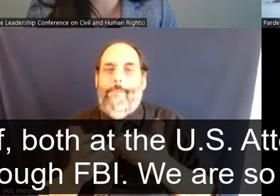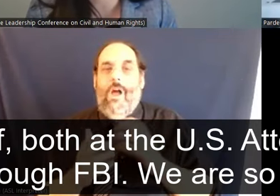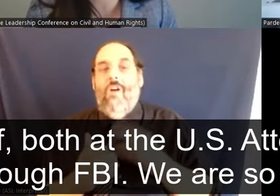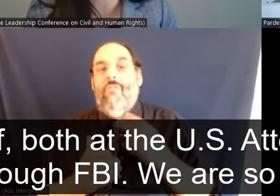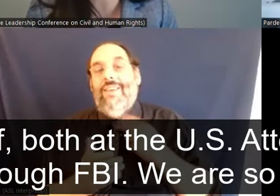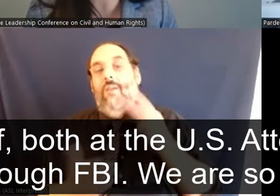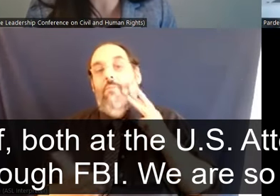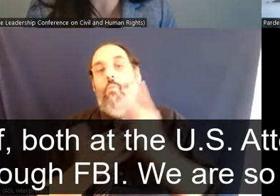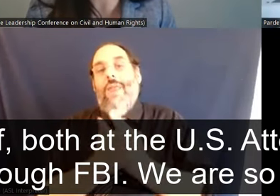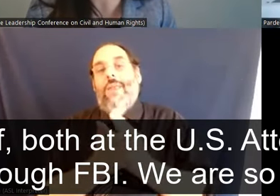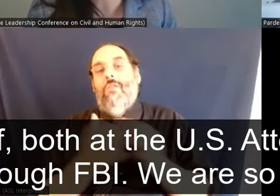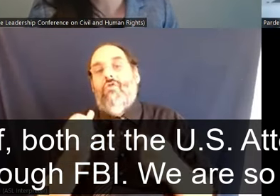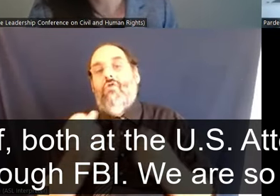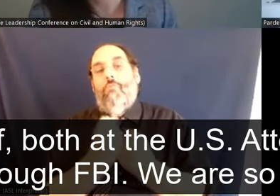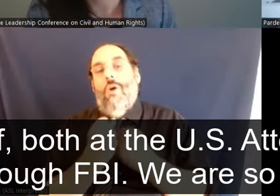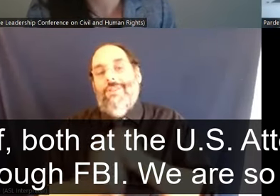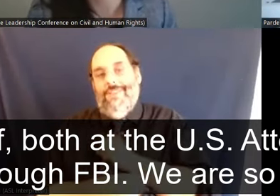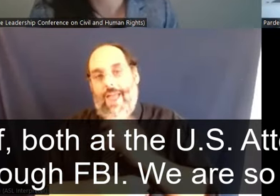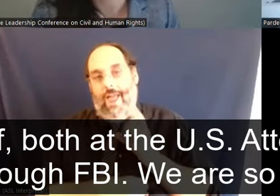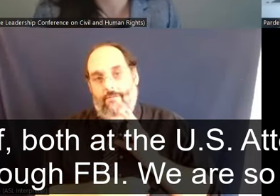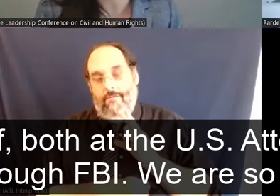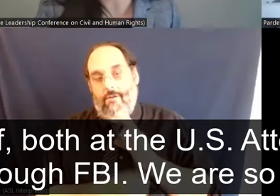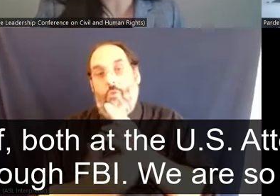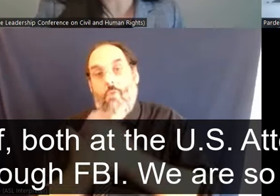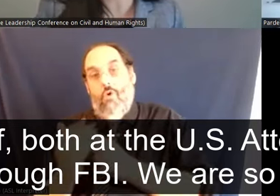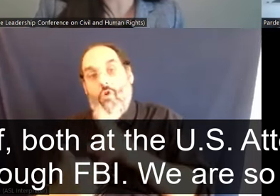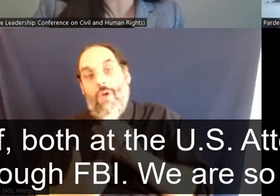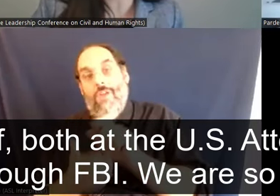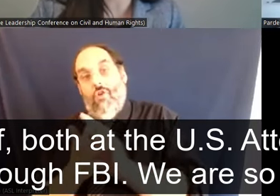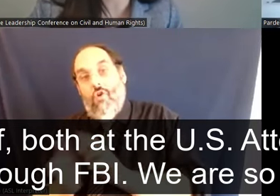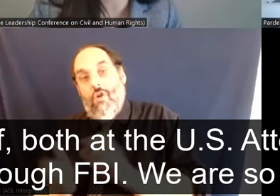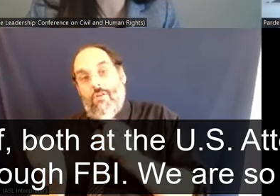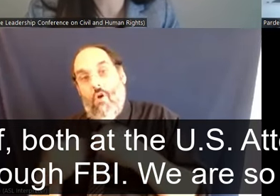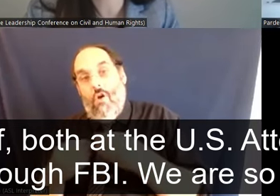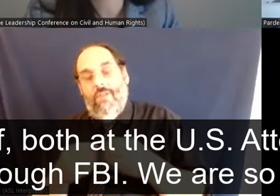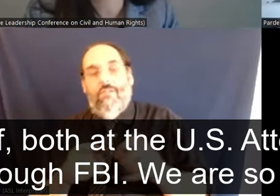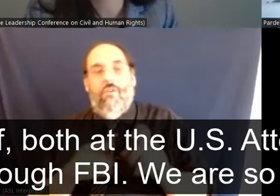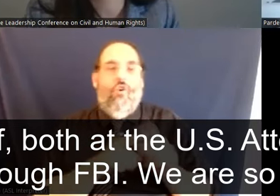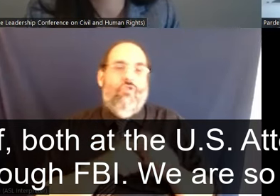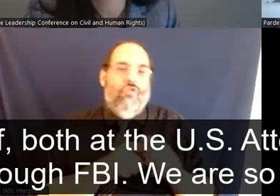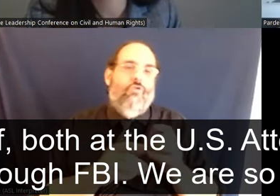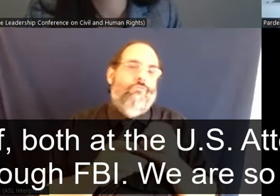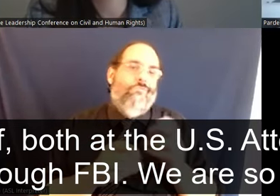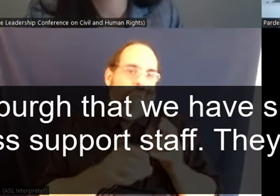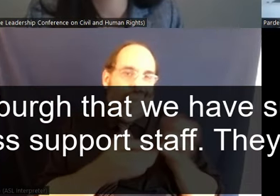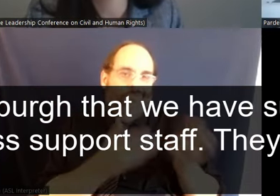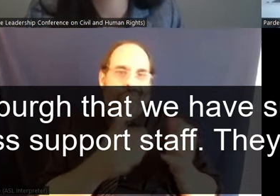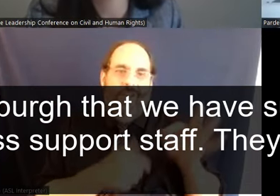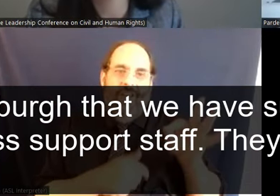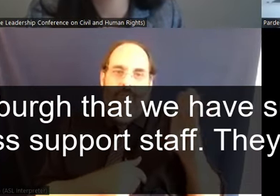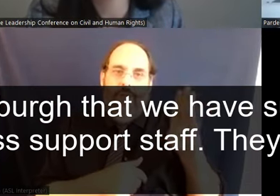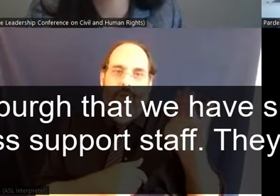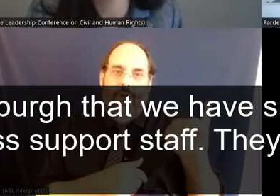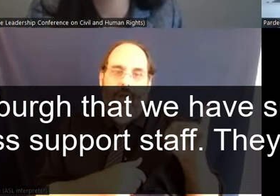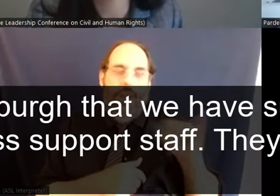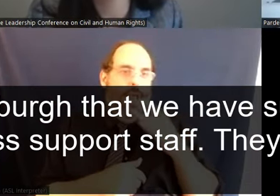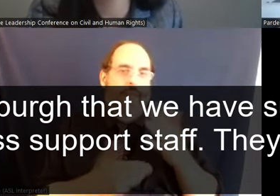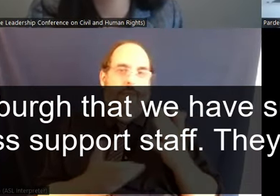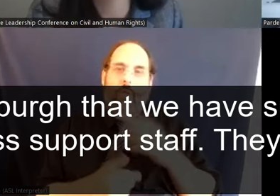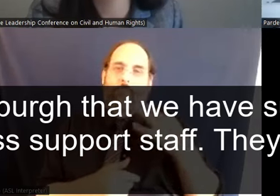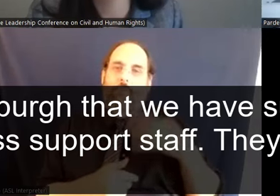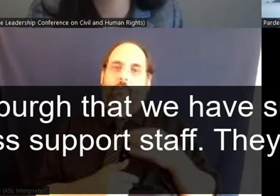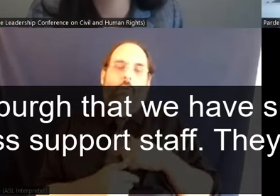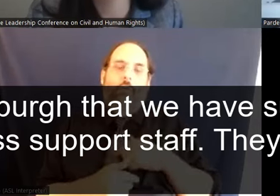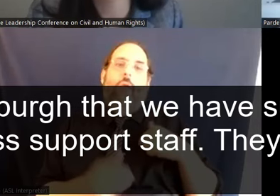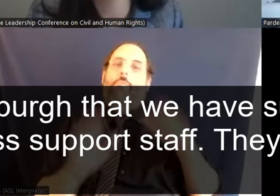witness support staff, both at the U.S. Attorney's Office and also through FBI. We are so lucky here in Pittsburgh that we have